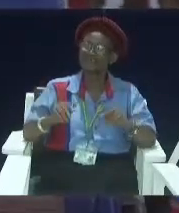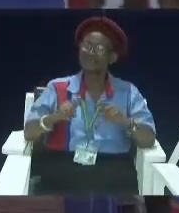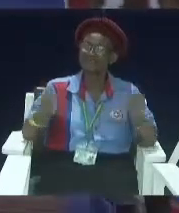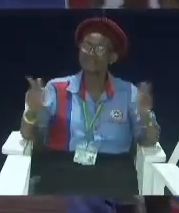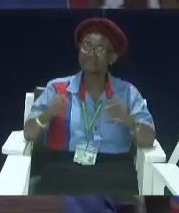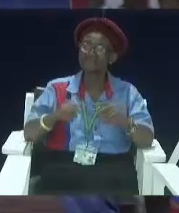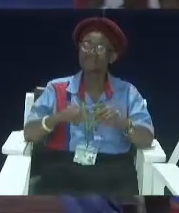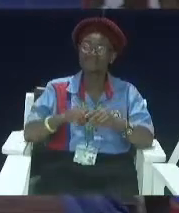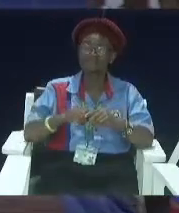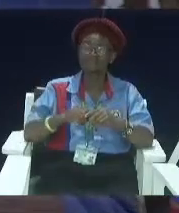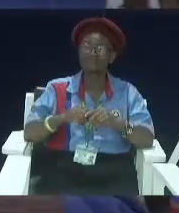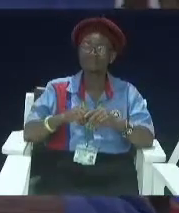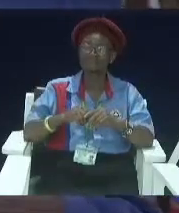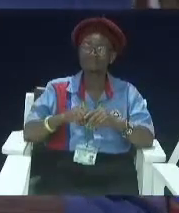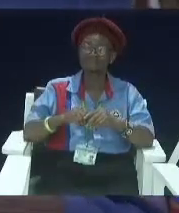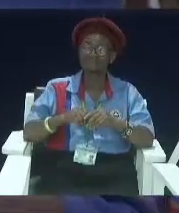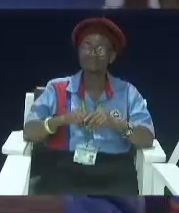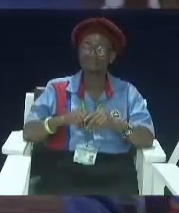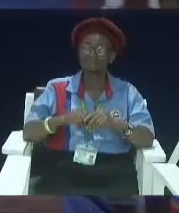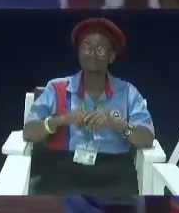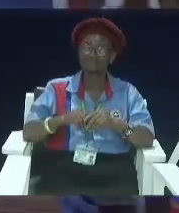exceedingly great.